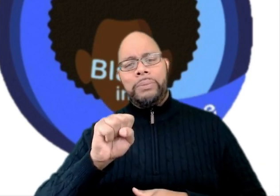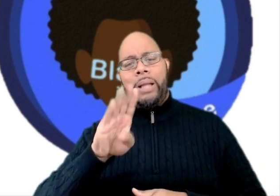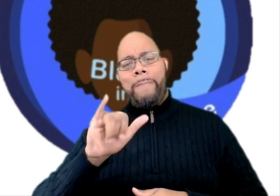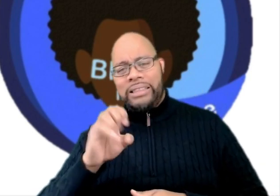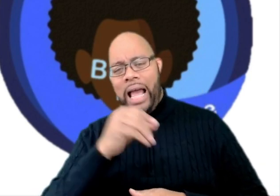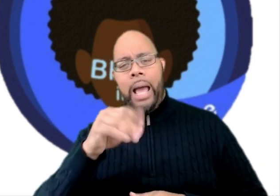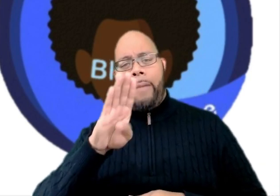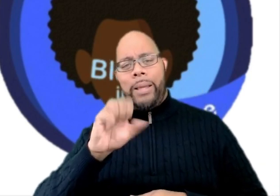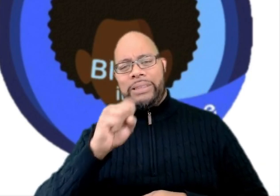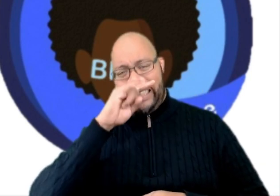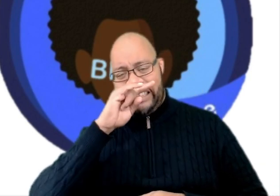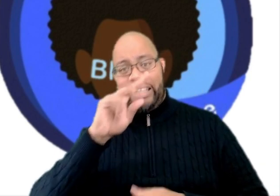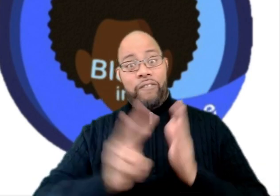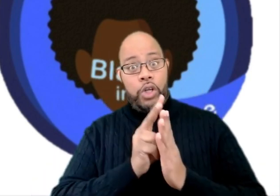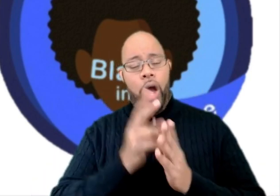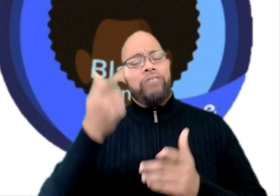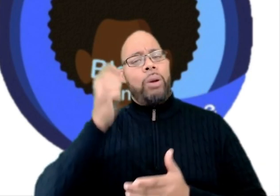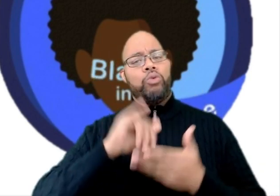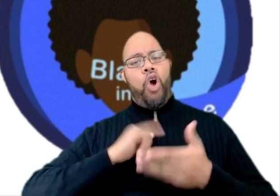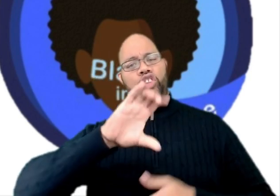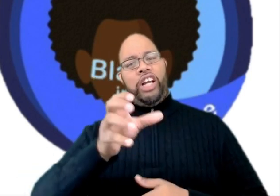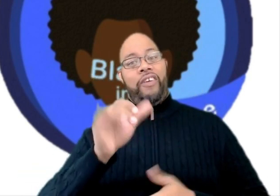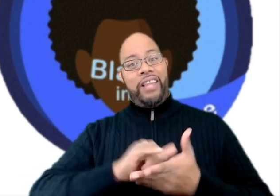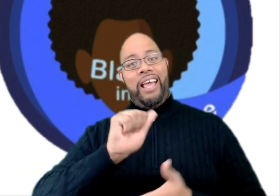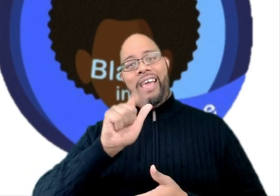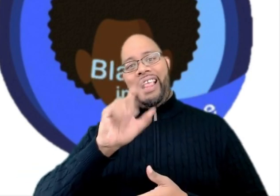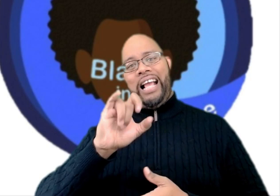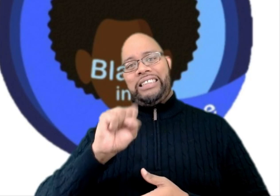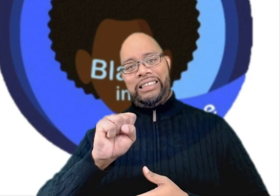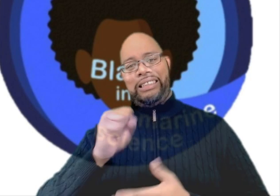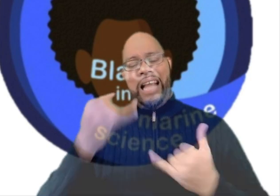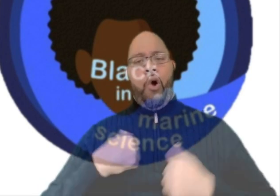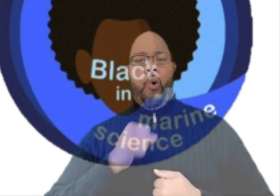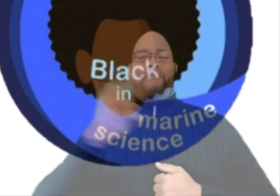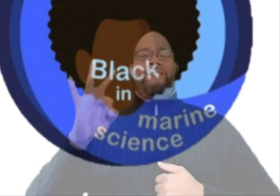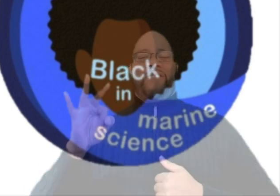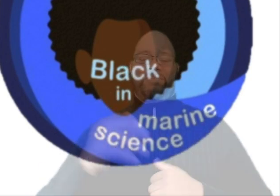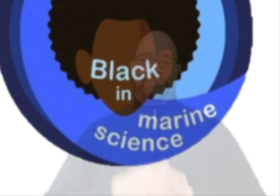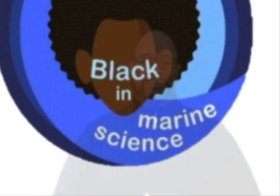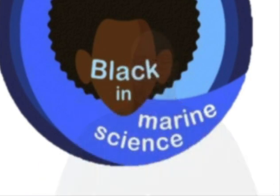Bites and BIMS Bites Kids videos and subscribe to our channel. This is Alexis, signing off.